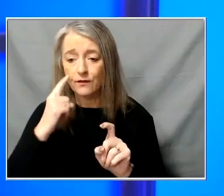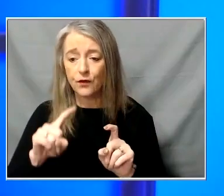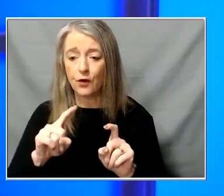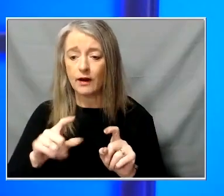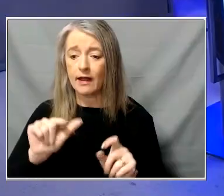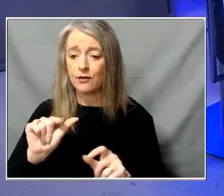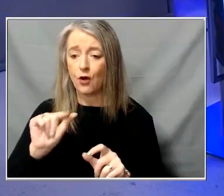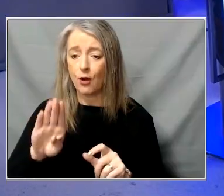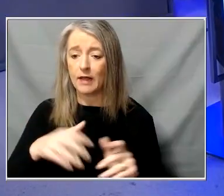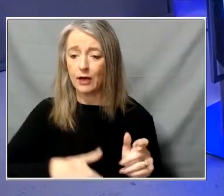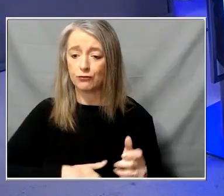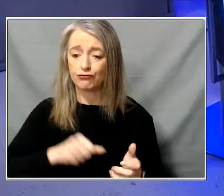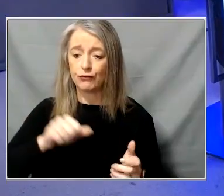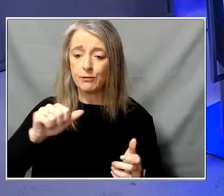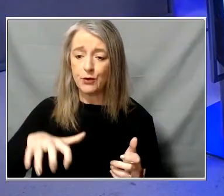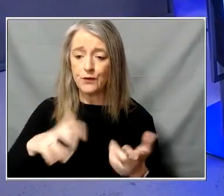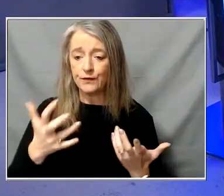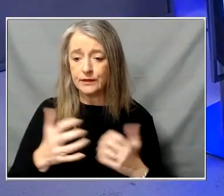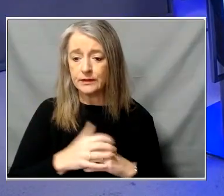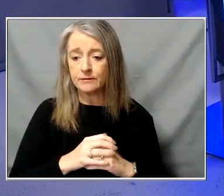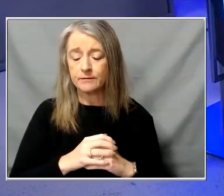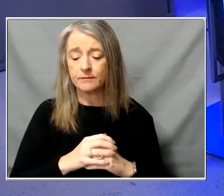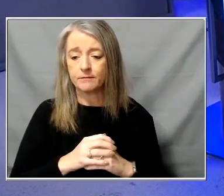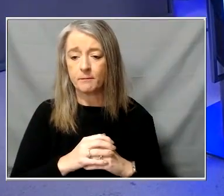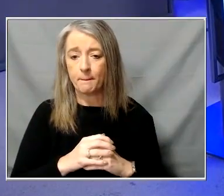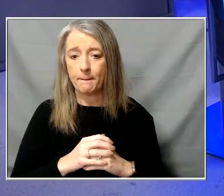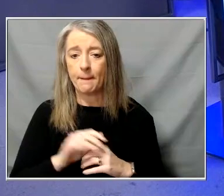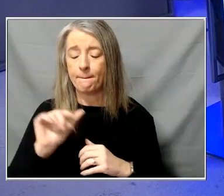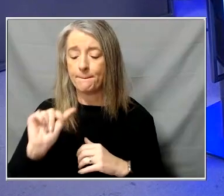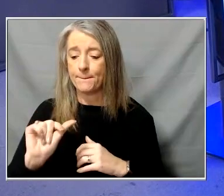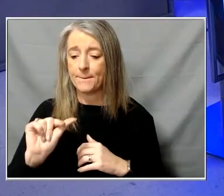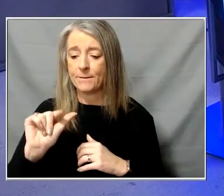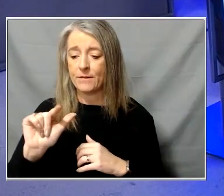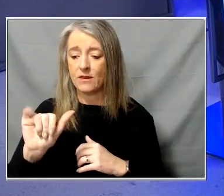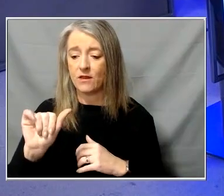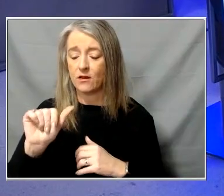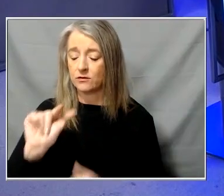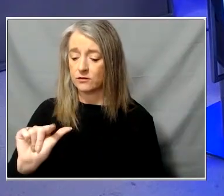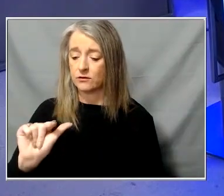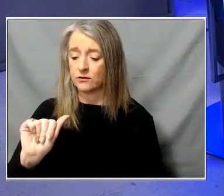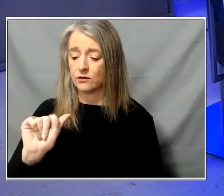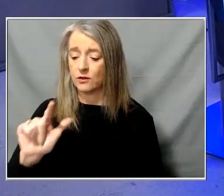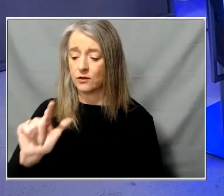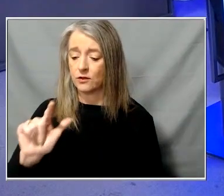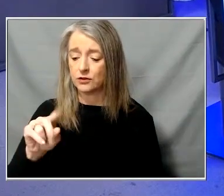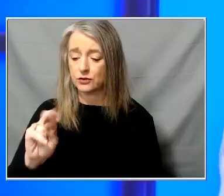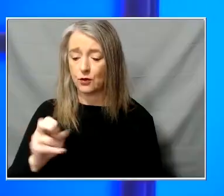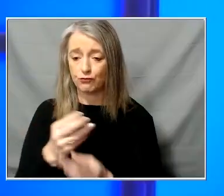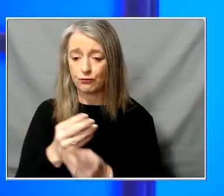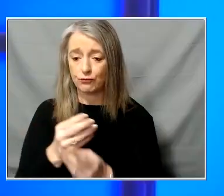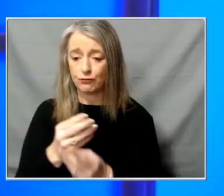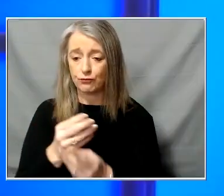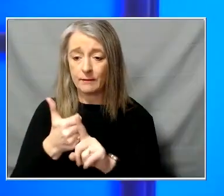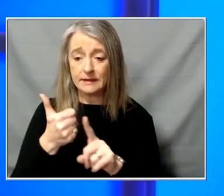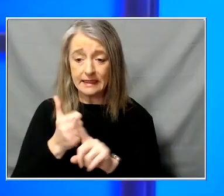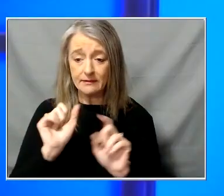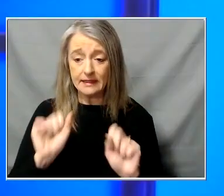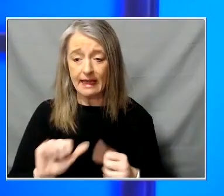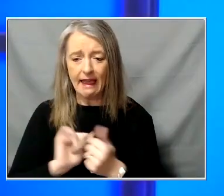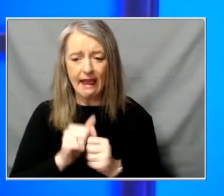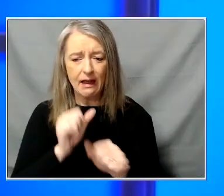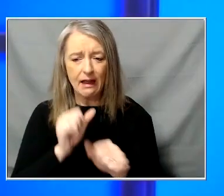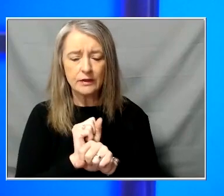removed. So, okay, but let's go back to gallstones. Can they dissolve on their own? How does that work? So because of the unique anatomy